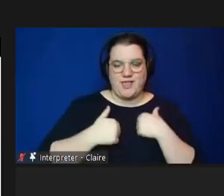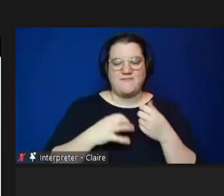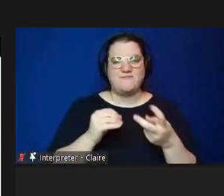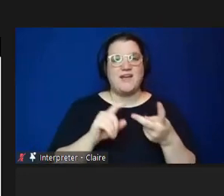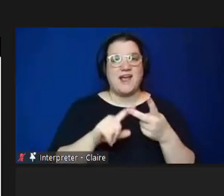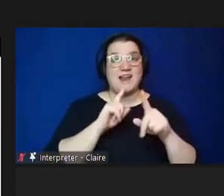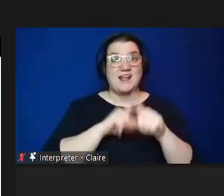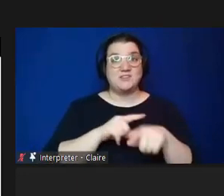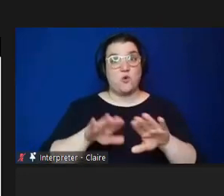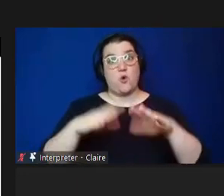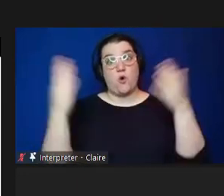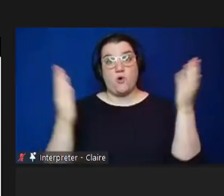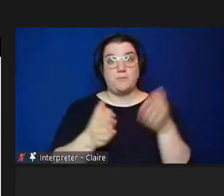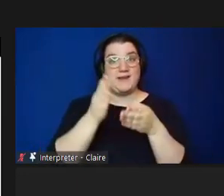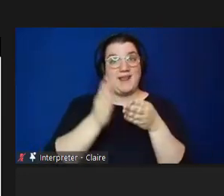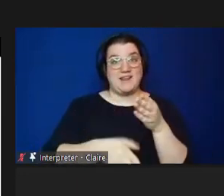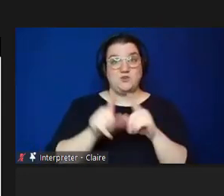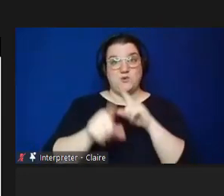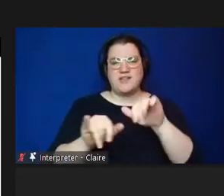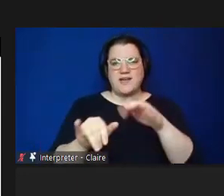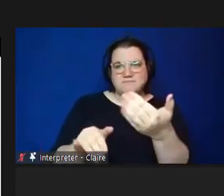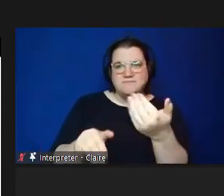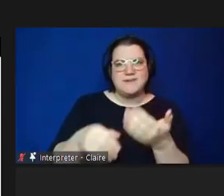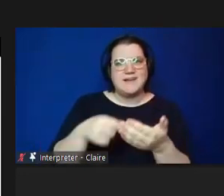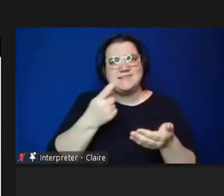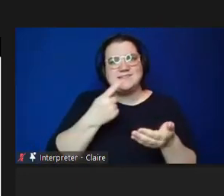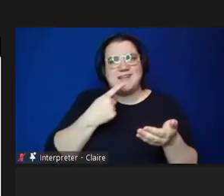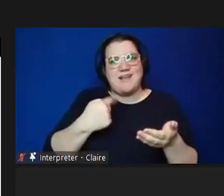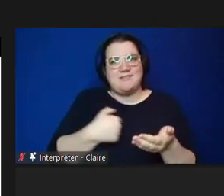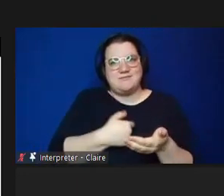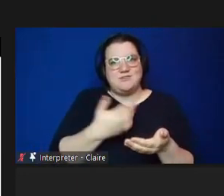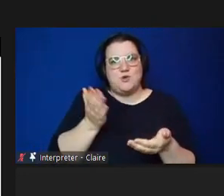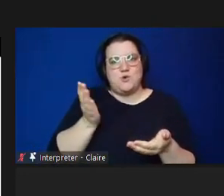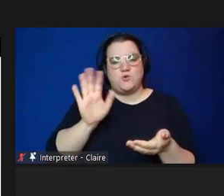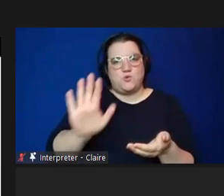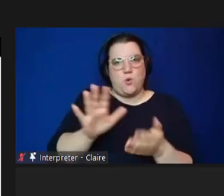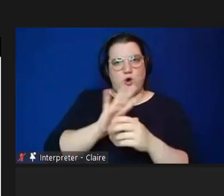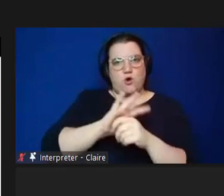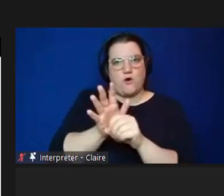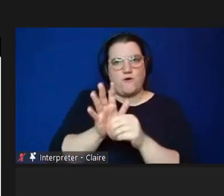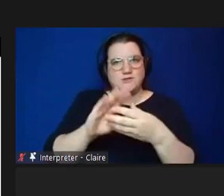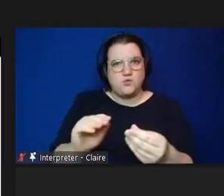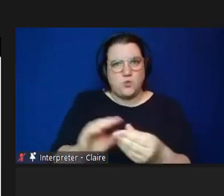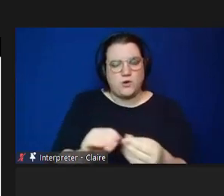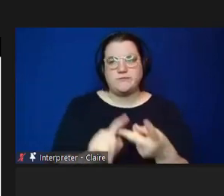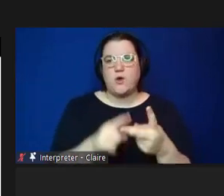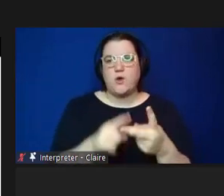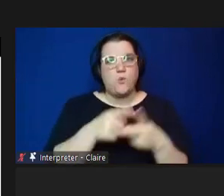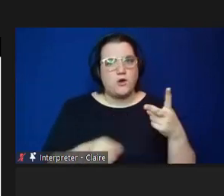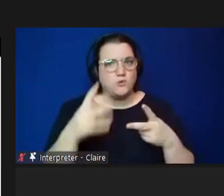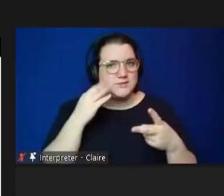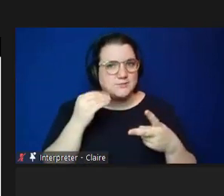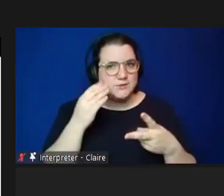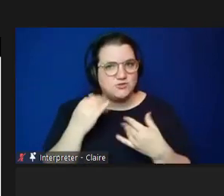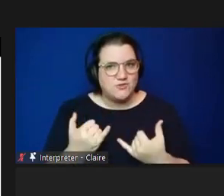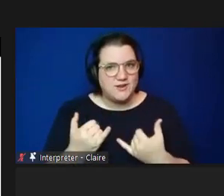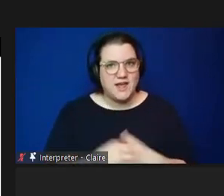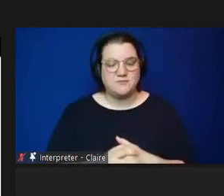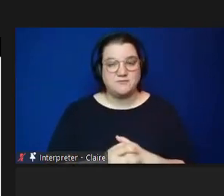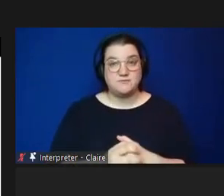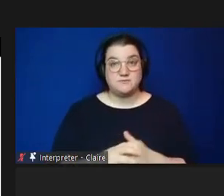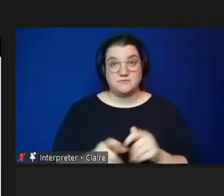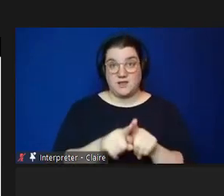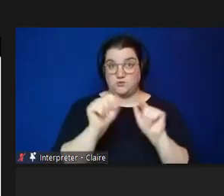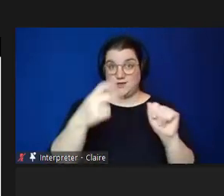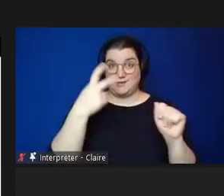questions like tell your COVID story, what are you experiencing right now? Overall, as you can see on this